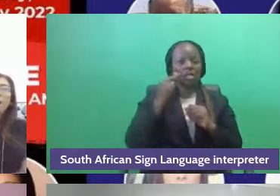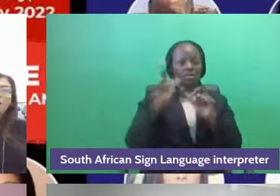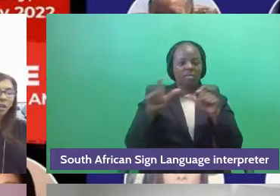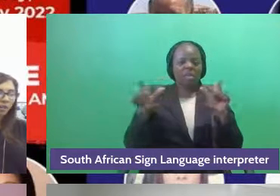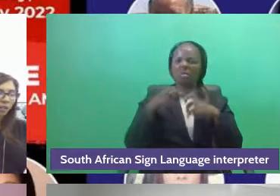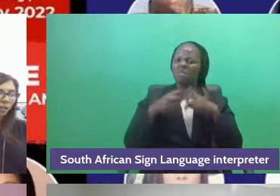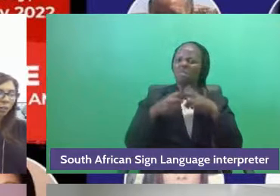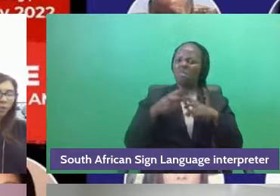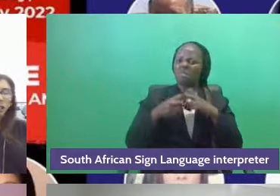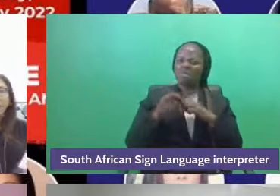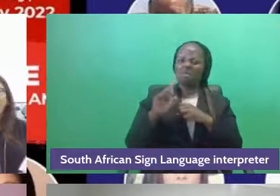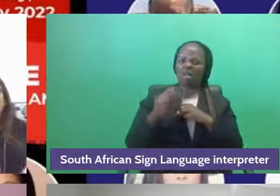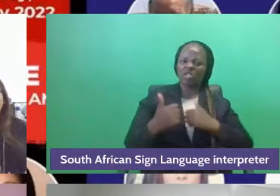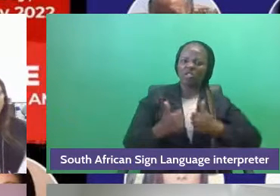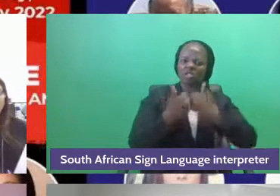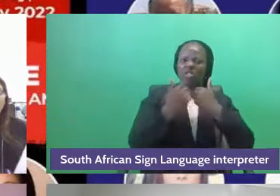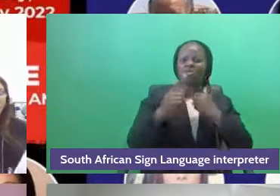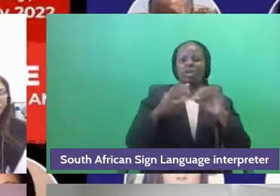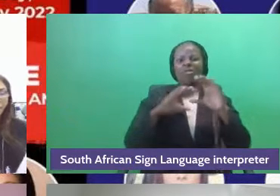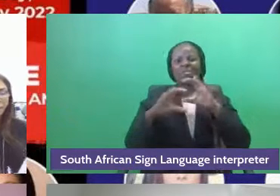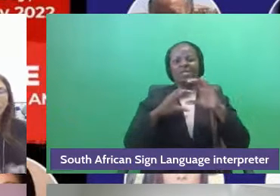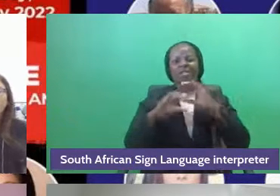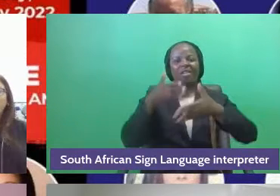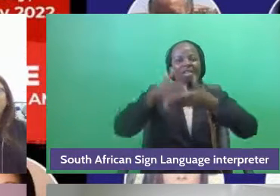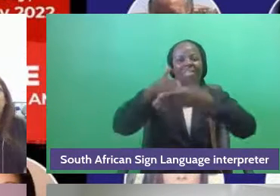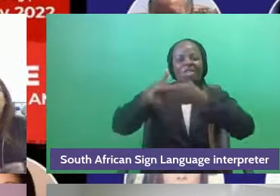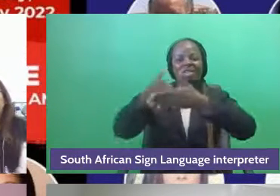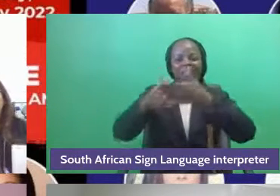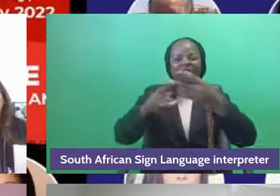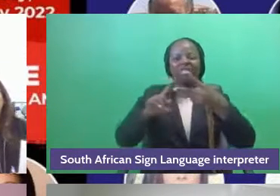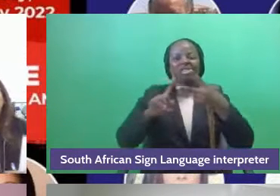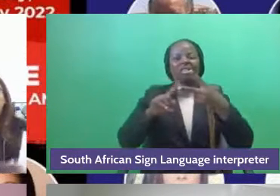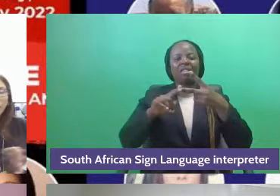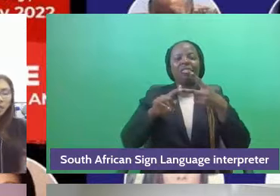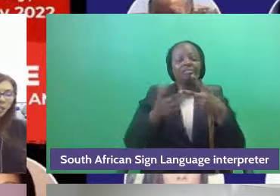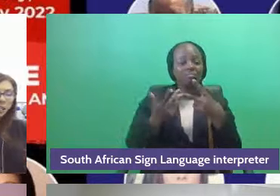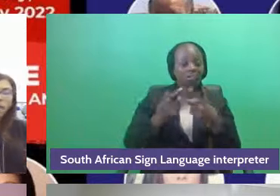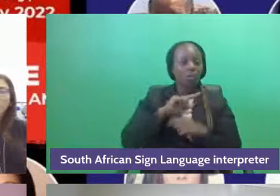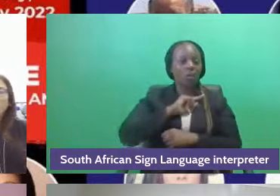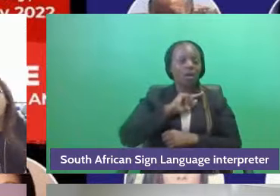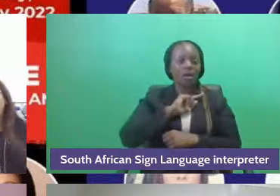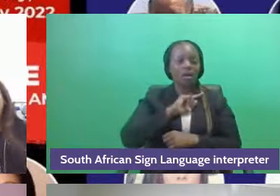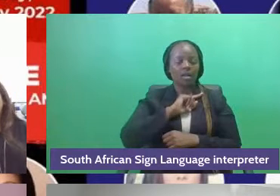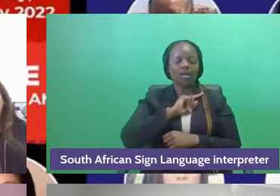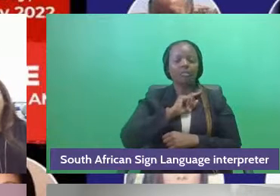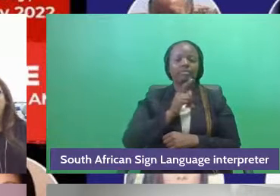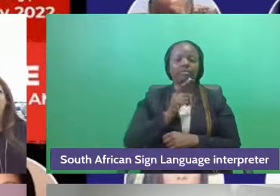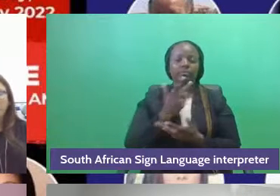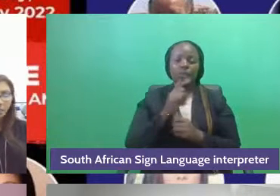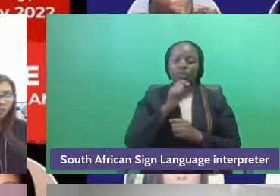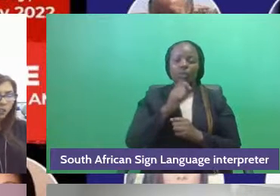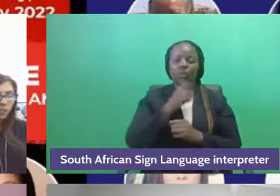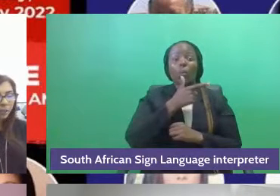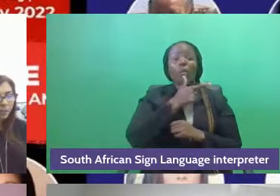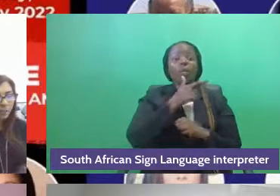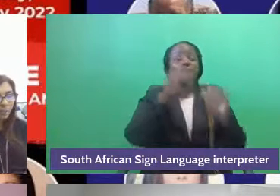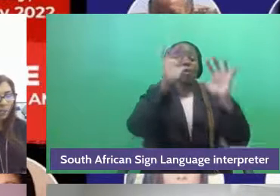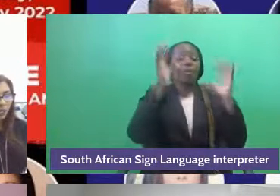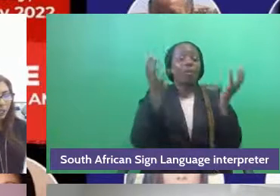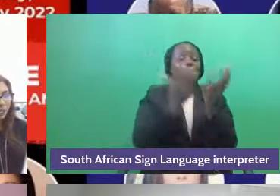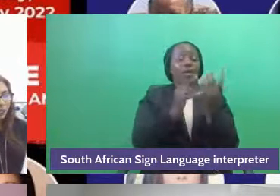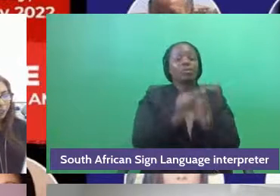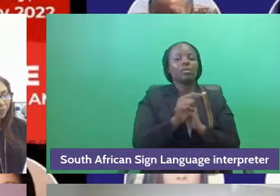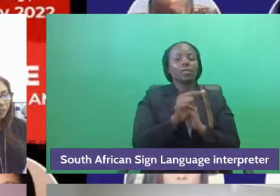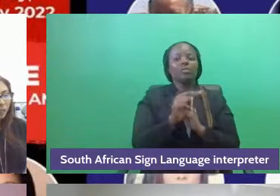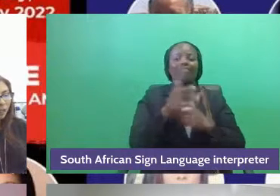challenges are around communication and the barriers we face, because without denial, we live in a hearing world. So that becomes